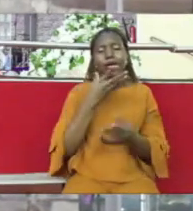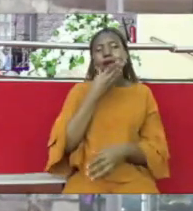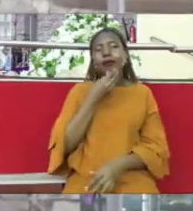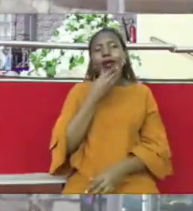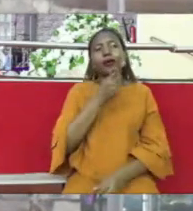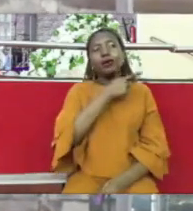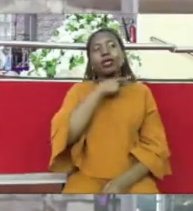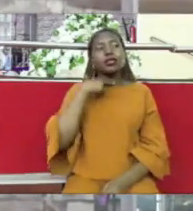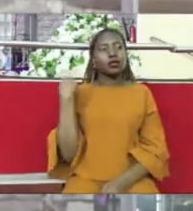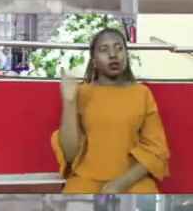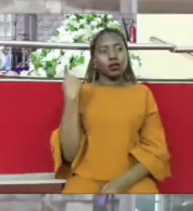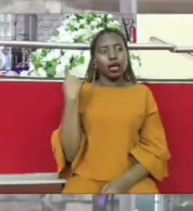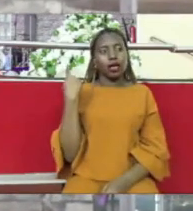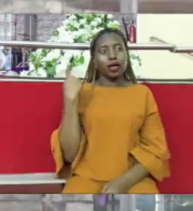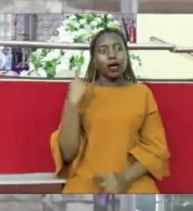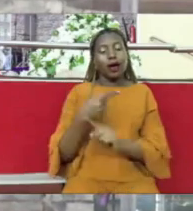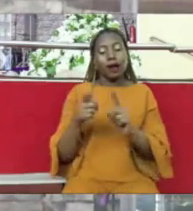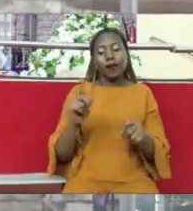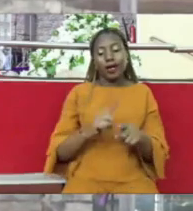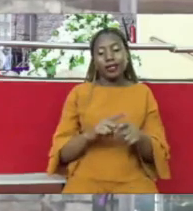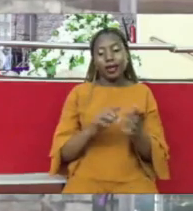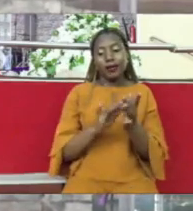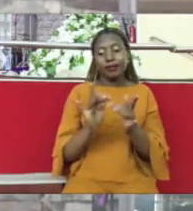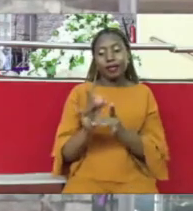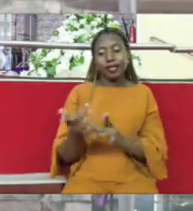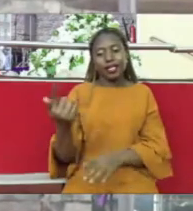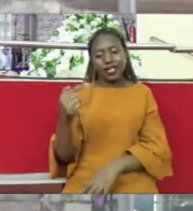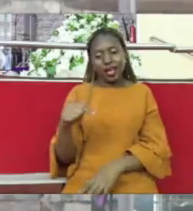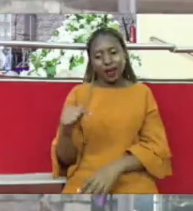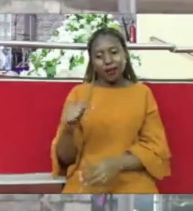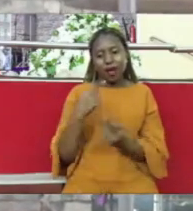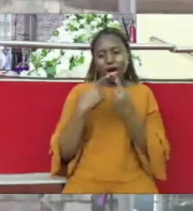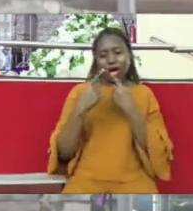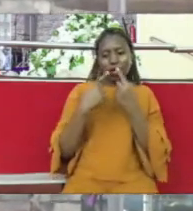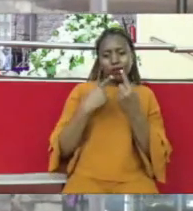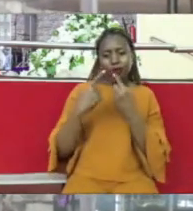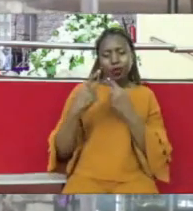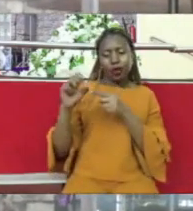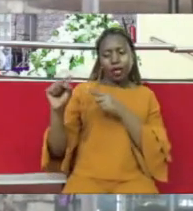But in the time when Jesus came and was speaking to the Samaritan woman in the same region,